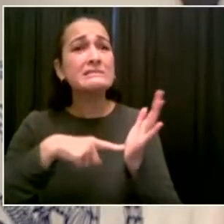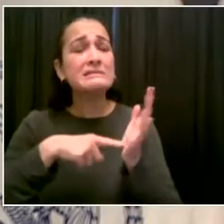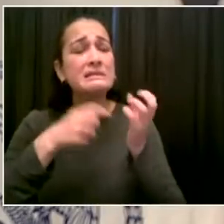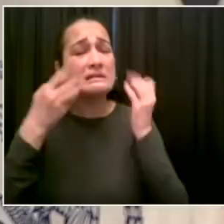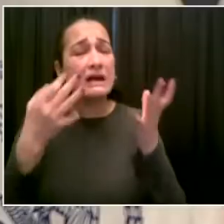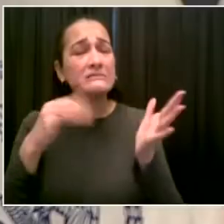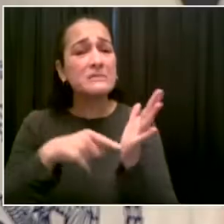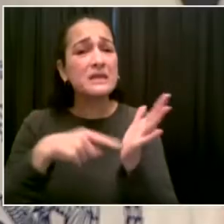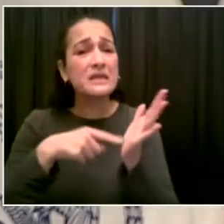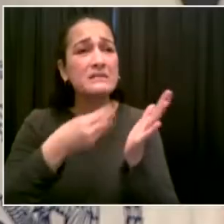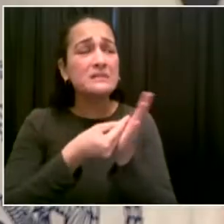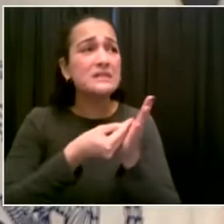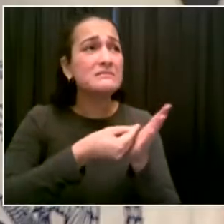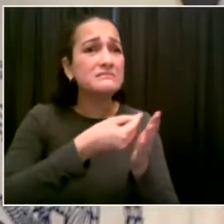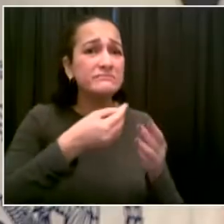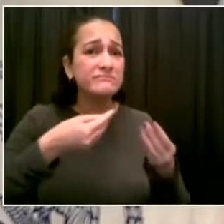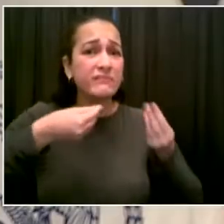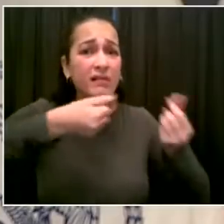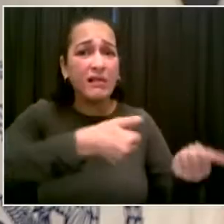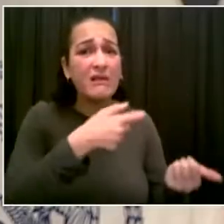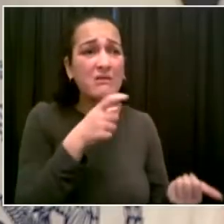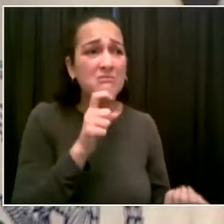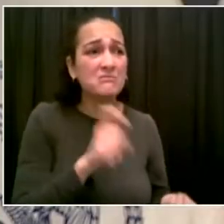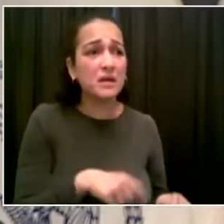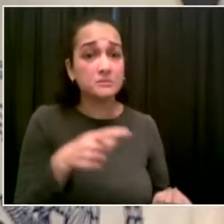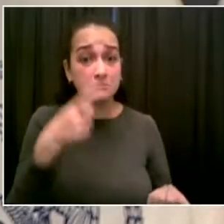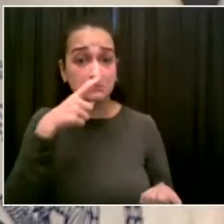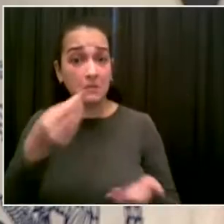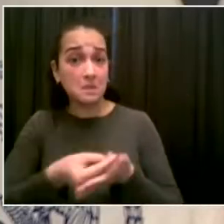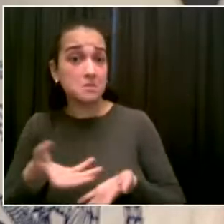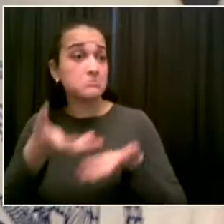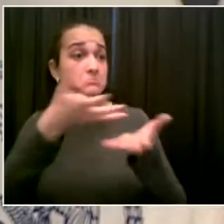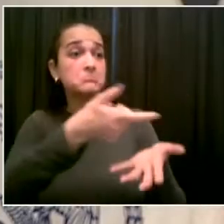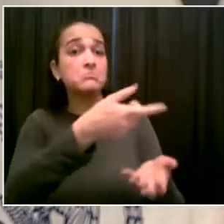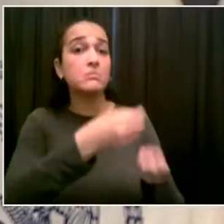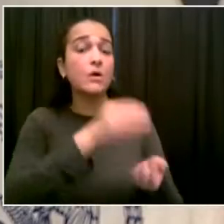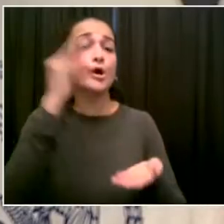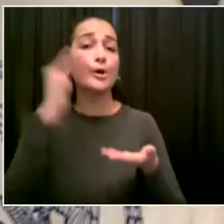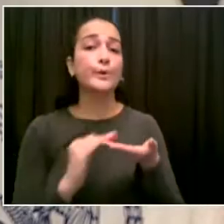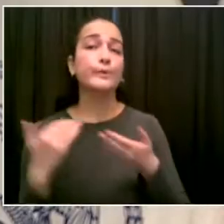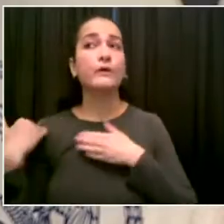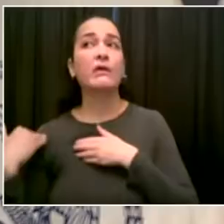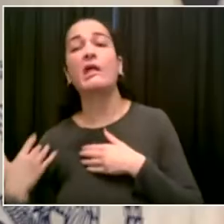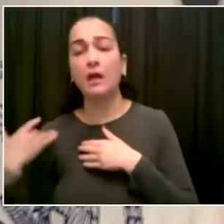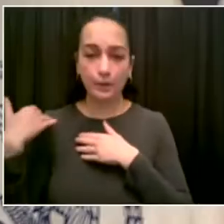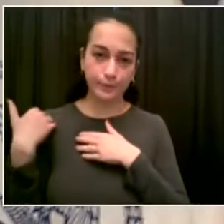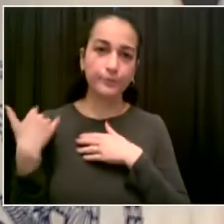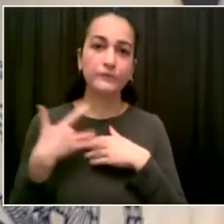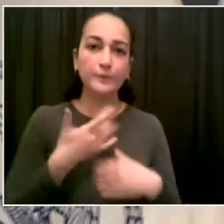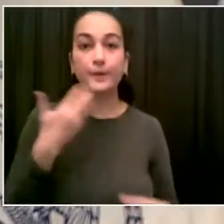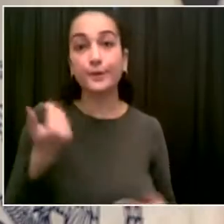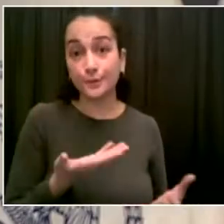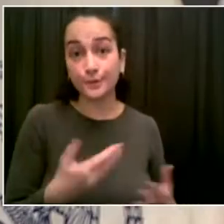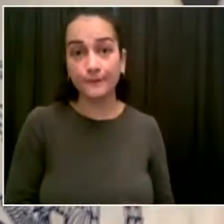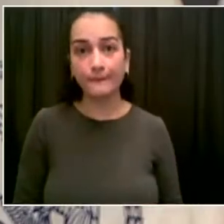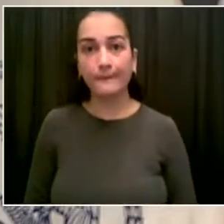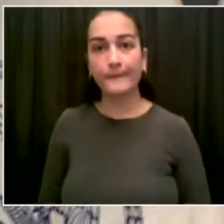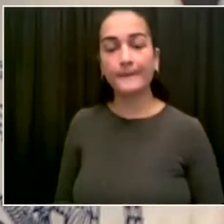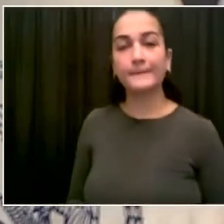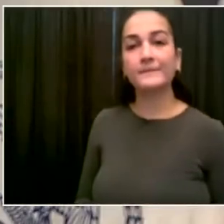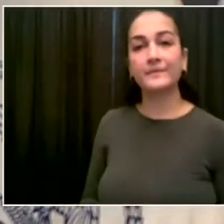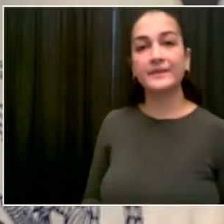years. I appreciate they've been part of the heart and soul of New York City, and I feel very badly for what's happened to them. And we all